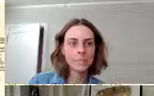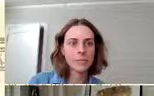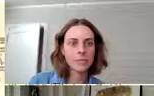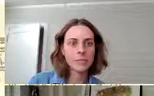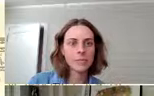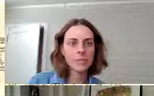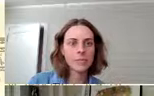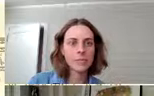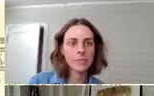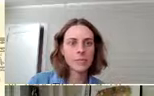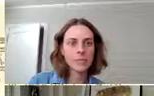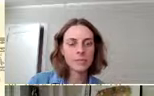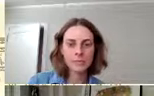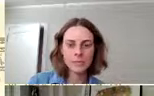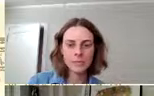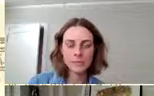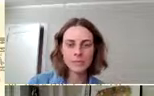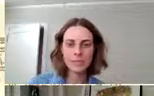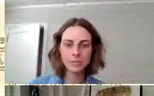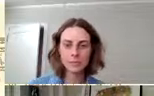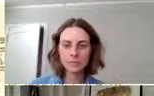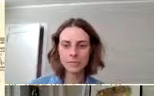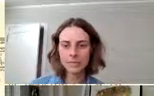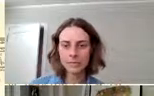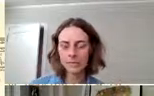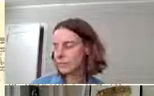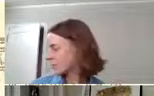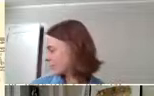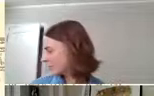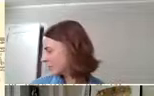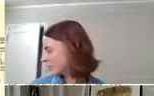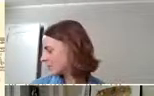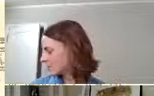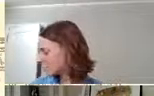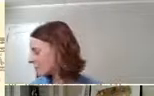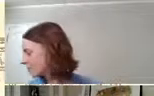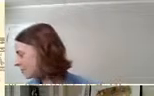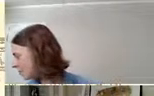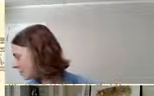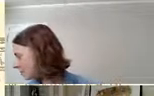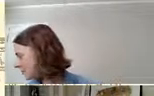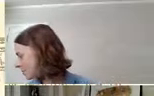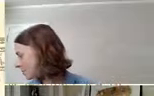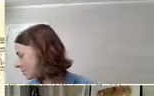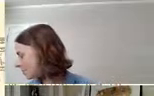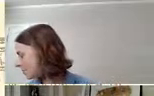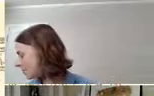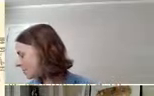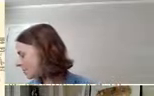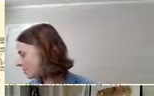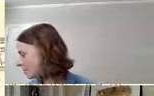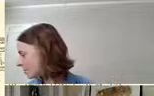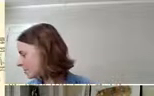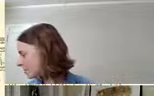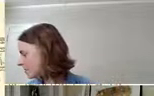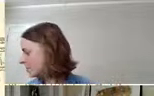for spearheading this virtual road trip in collaboration with Historic Artists Homes and Studios. I'm excited to